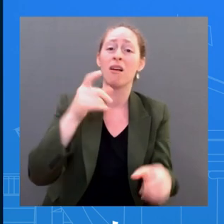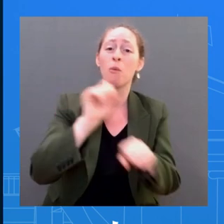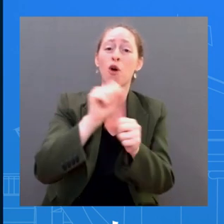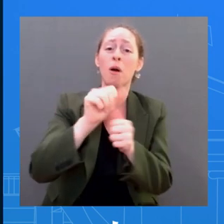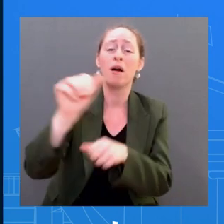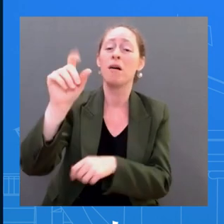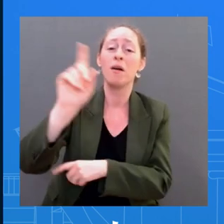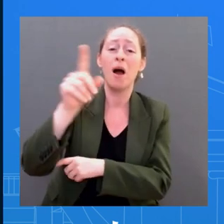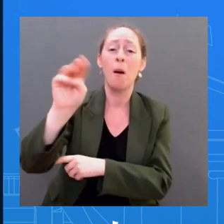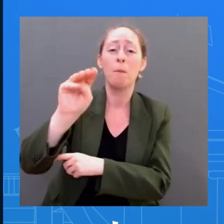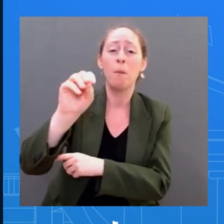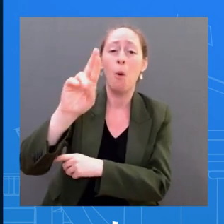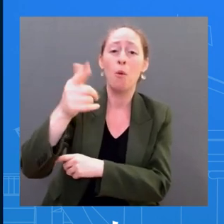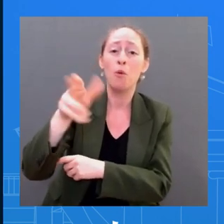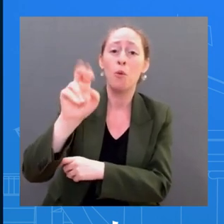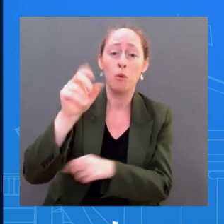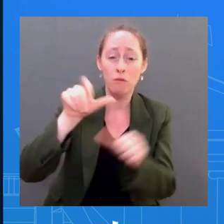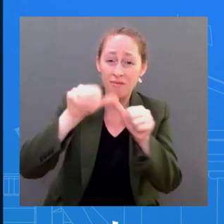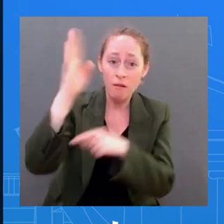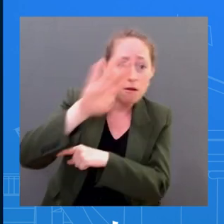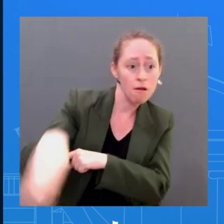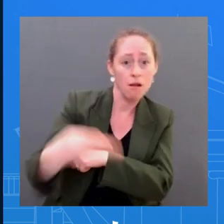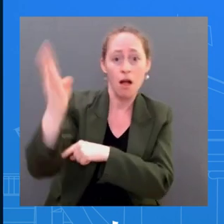their entire lives still yet to live.